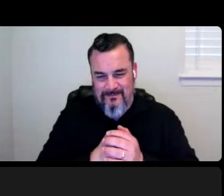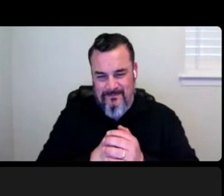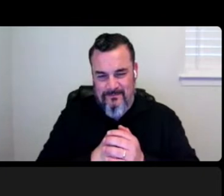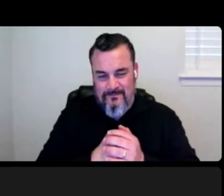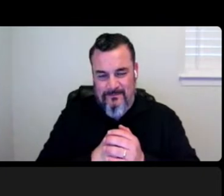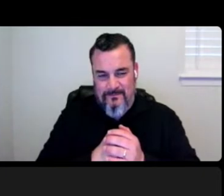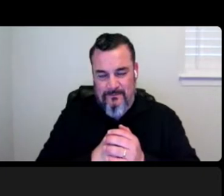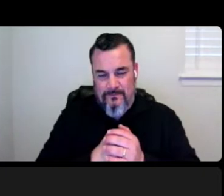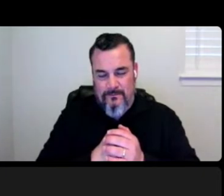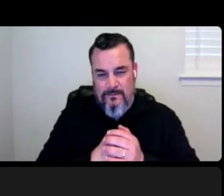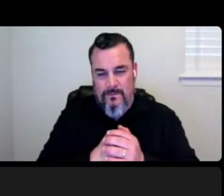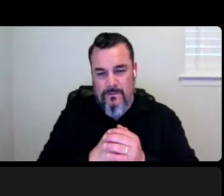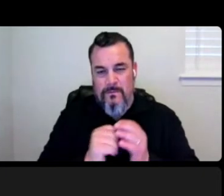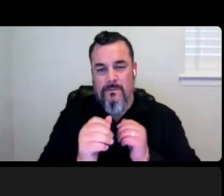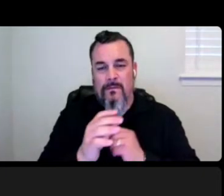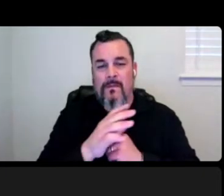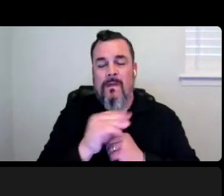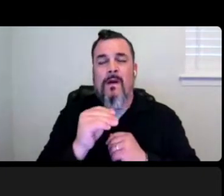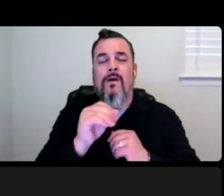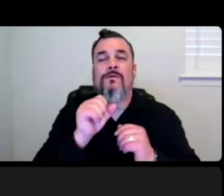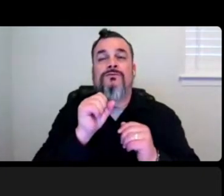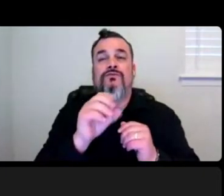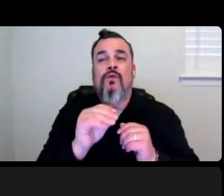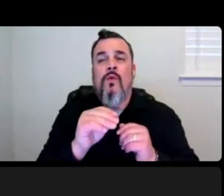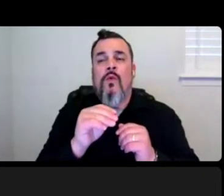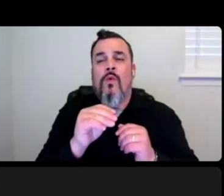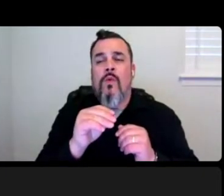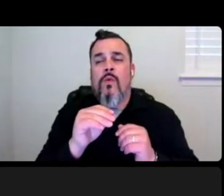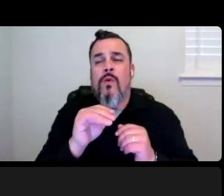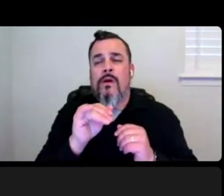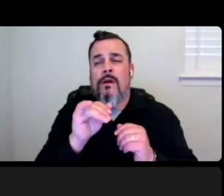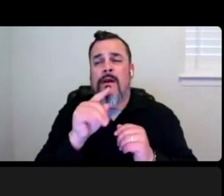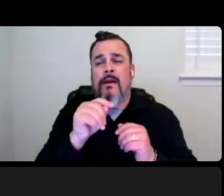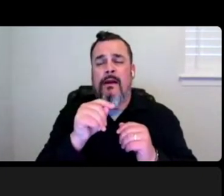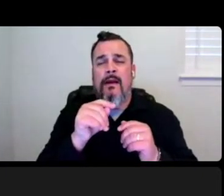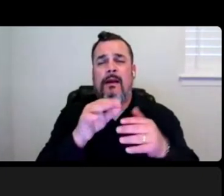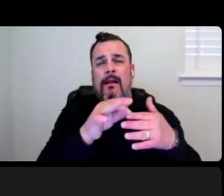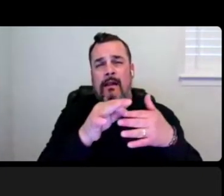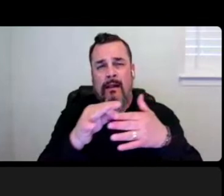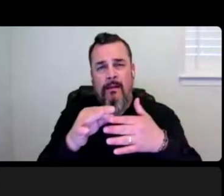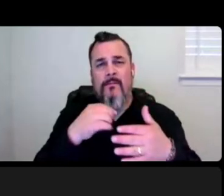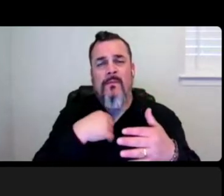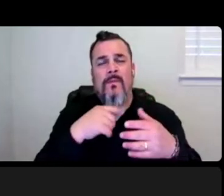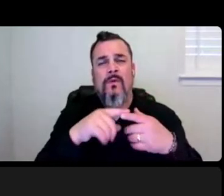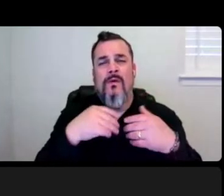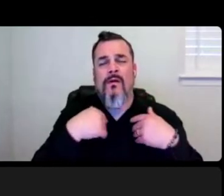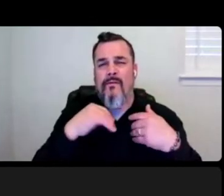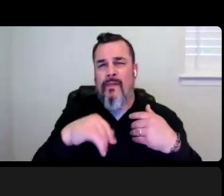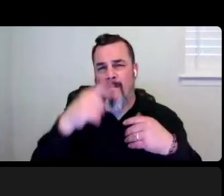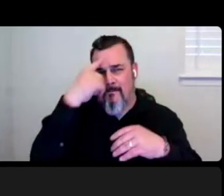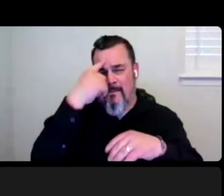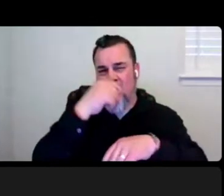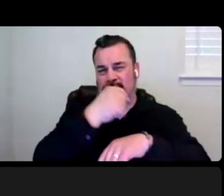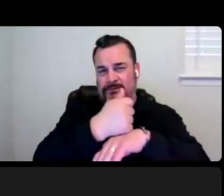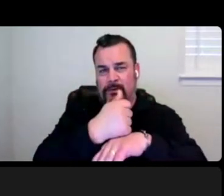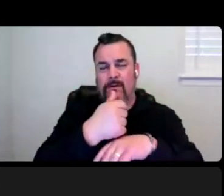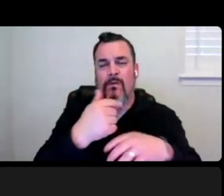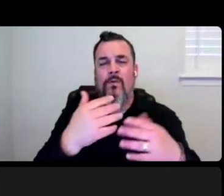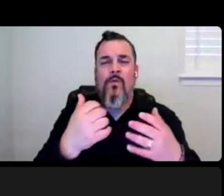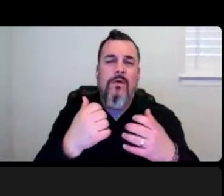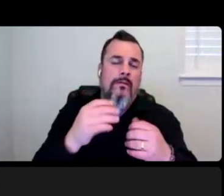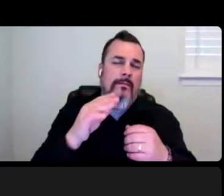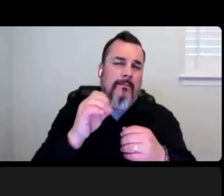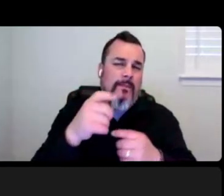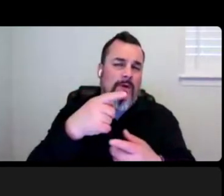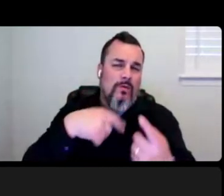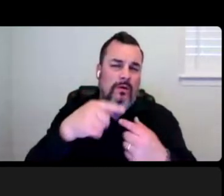And so it led me to have that mindset about wanting to be